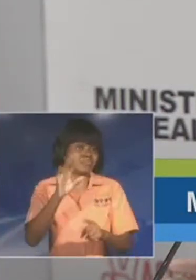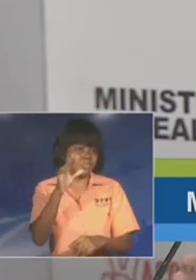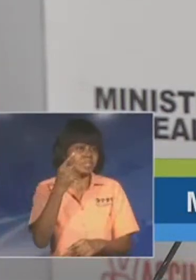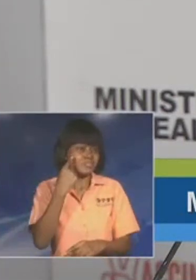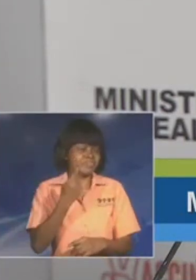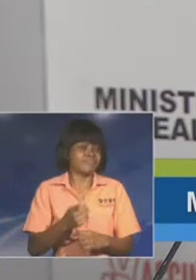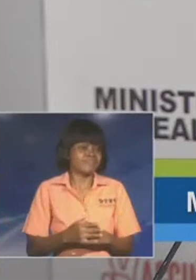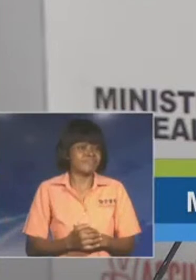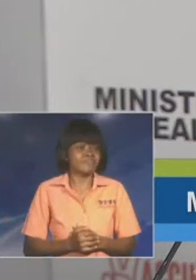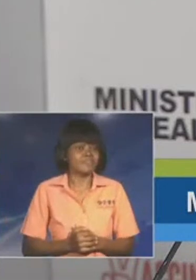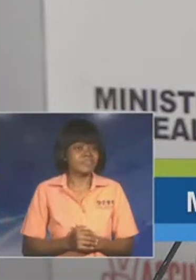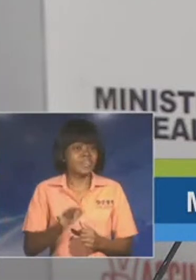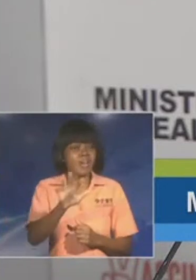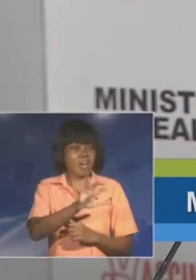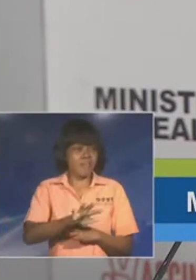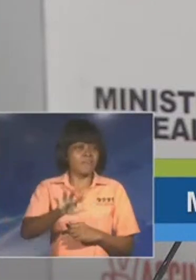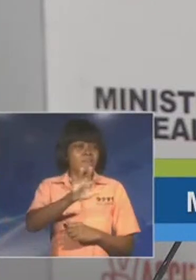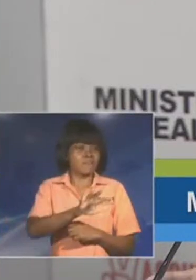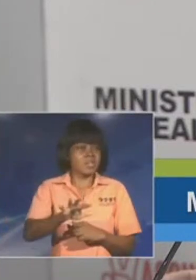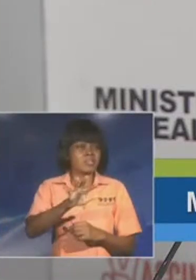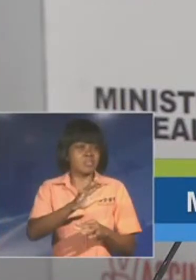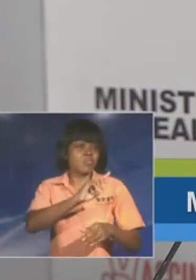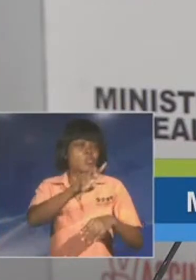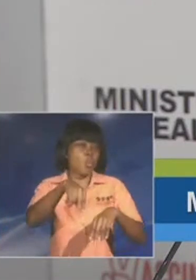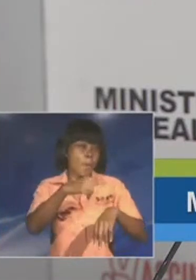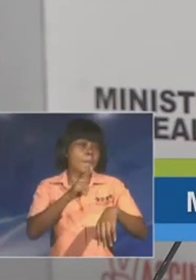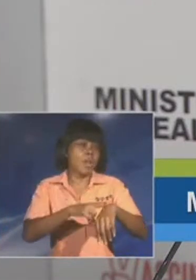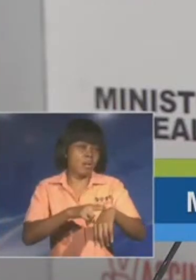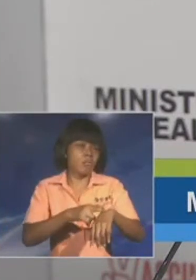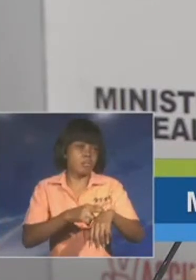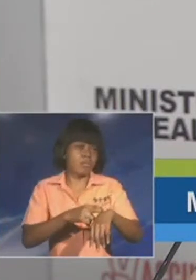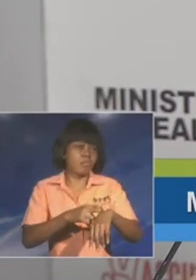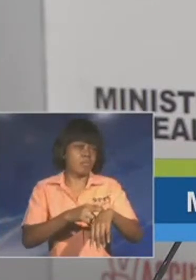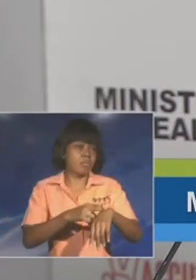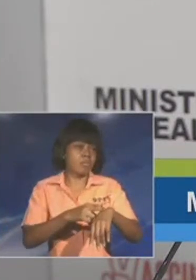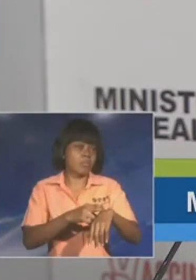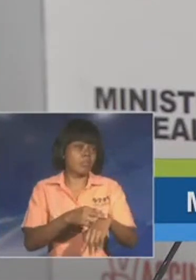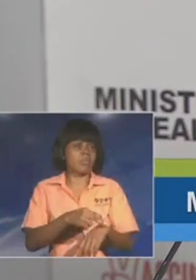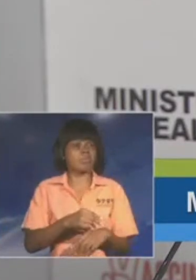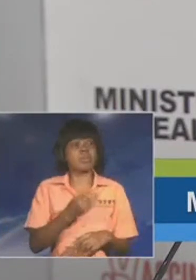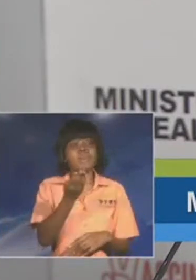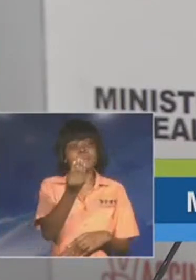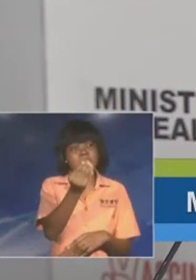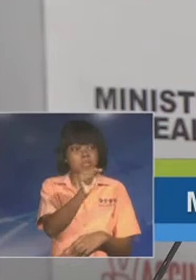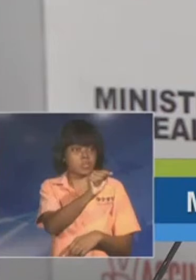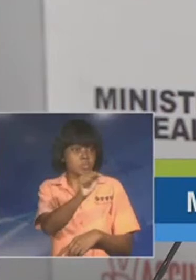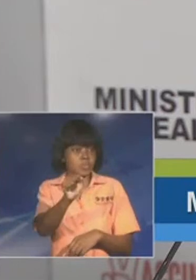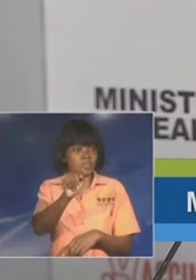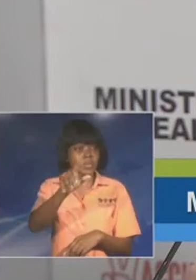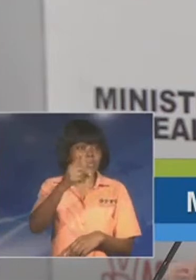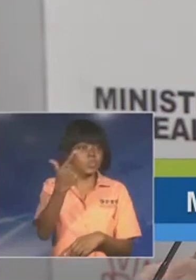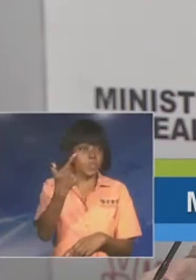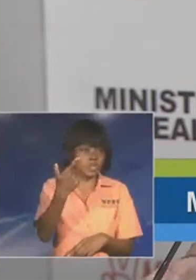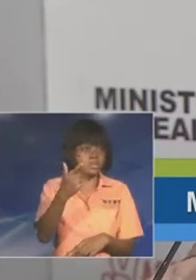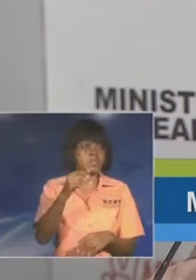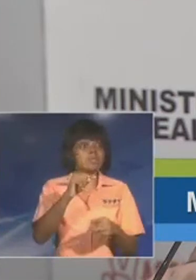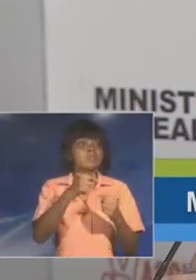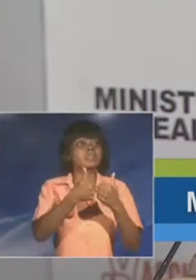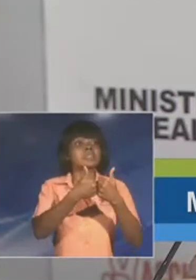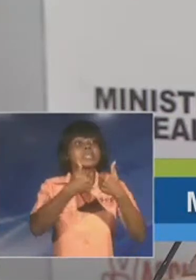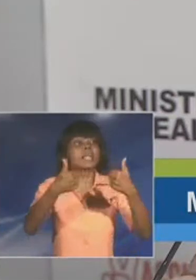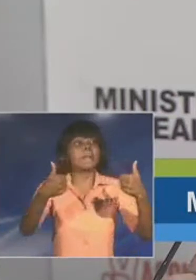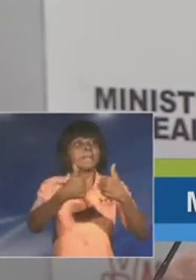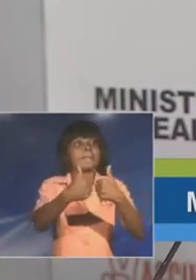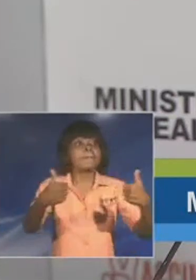usually a 14-day to a 21-day gap between the start of the increase in cases and when we start seeing the increase in